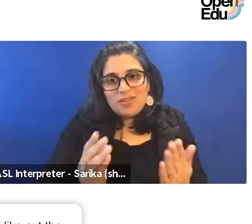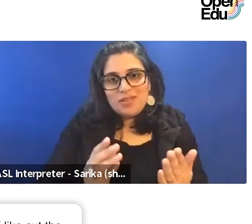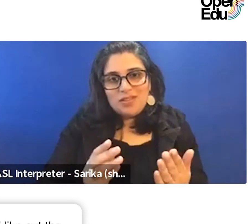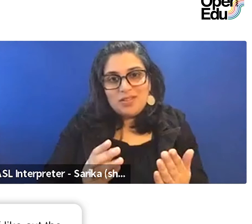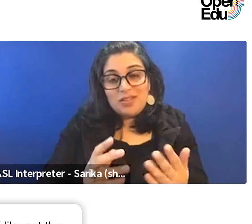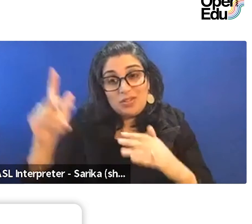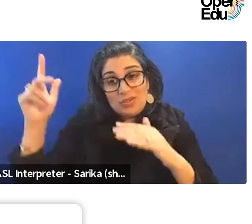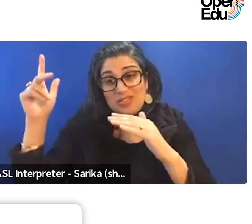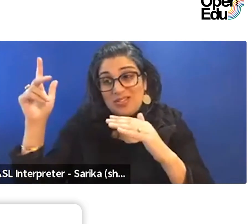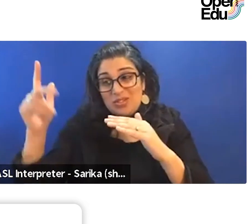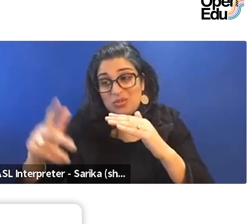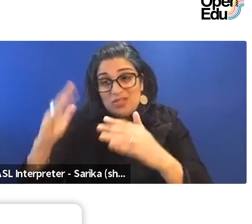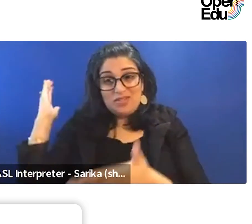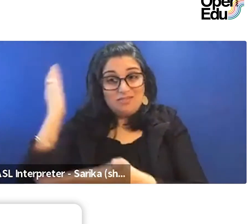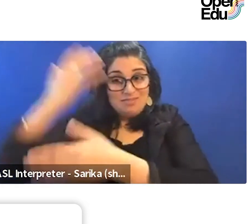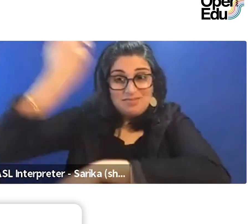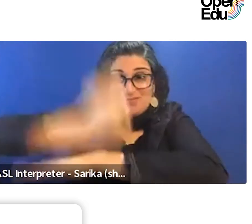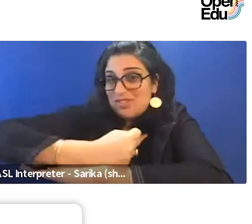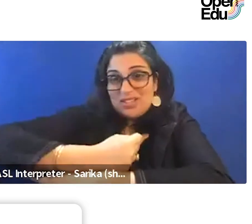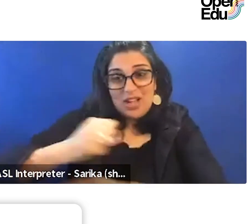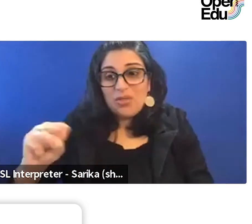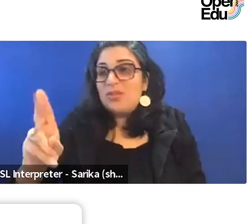source of finance and the incentive to destroy.